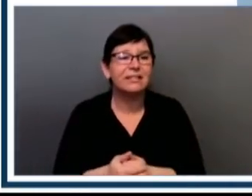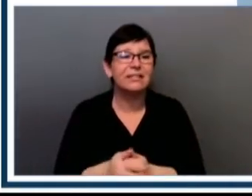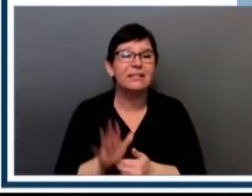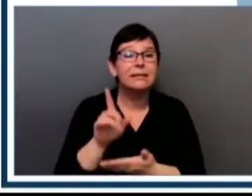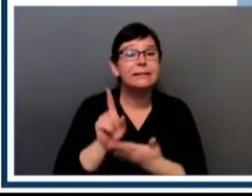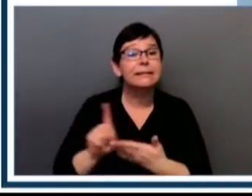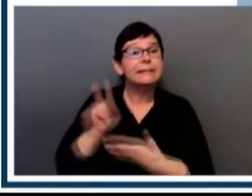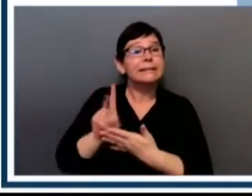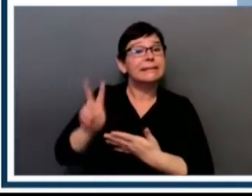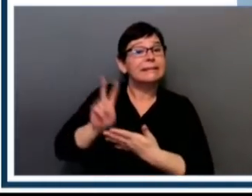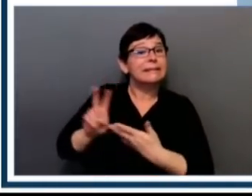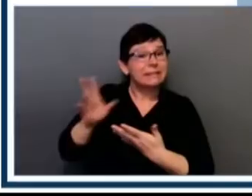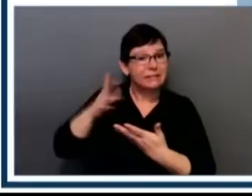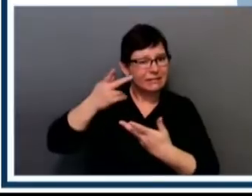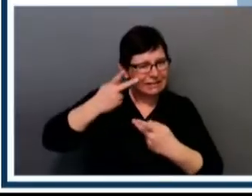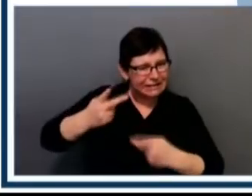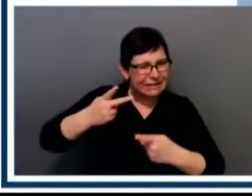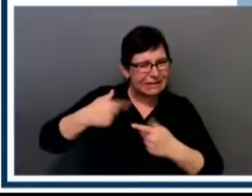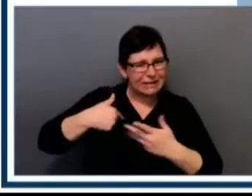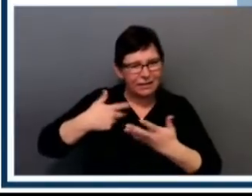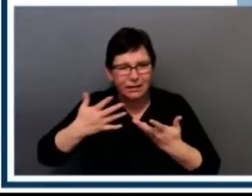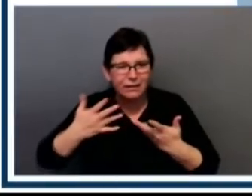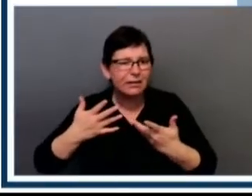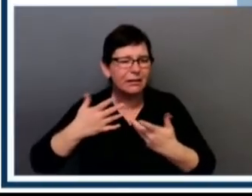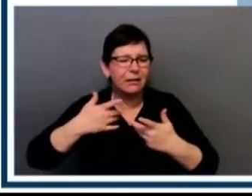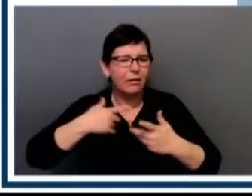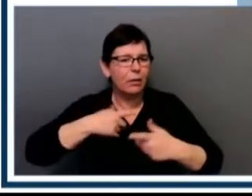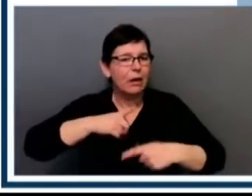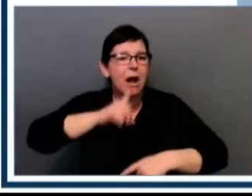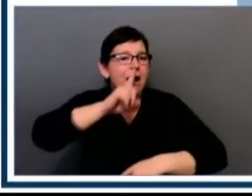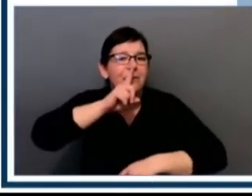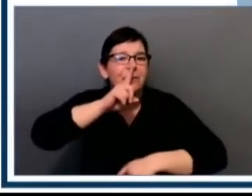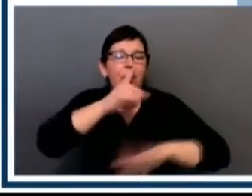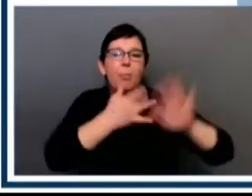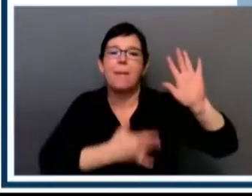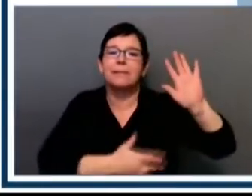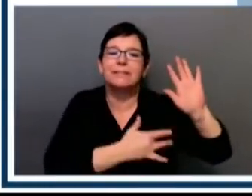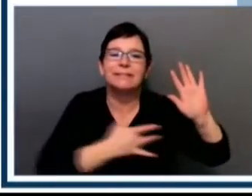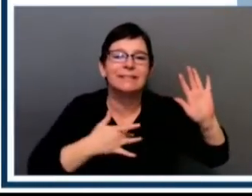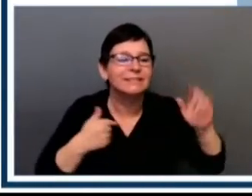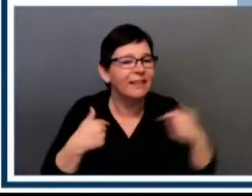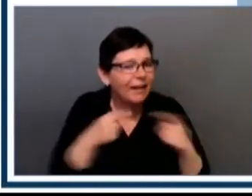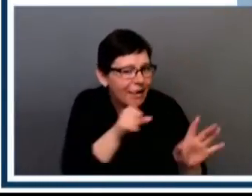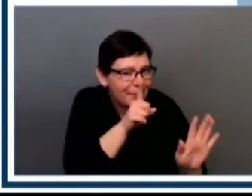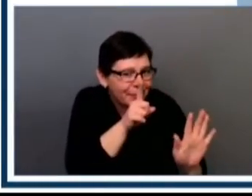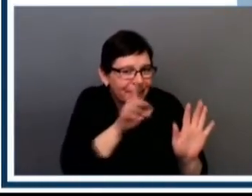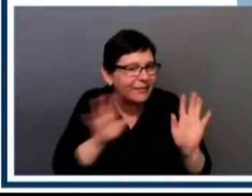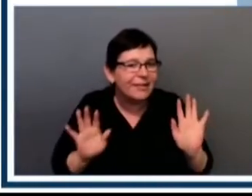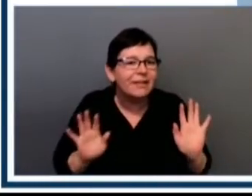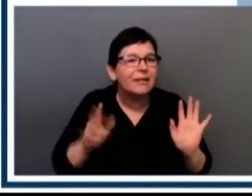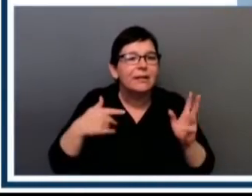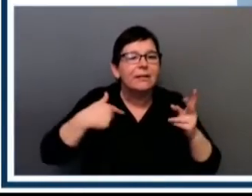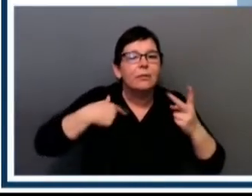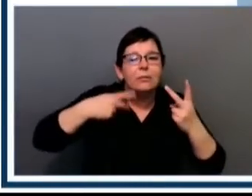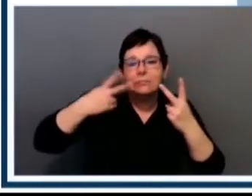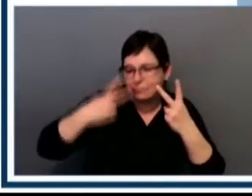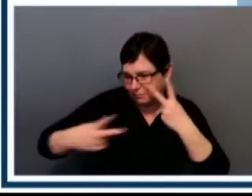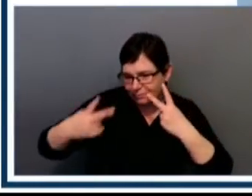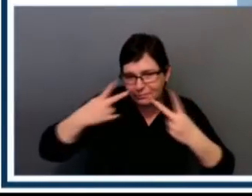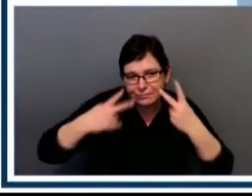month. And as we've seen now over the last couple of weeks,